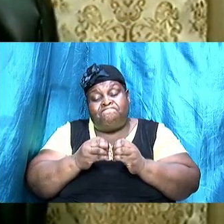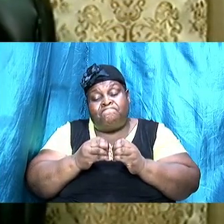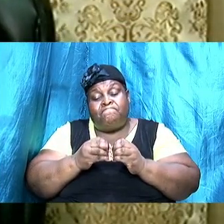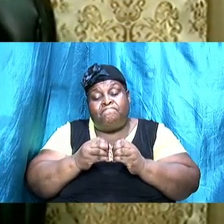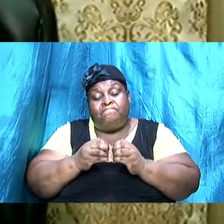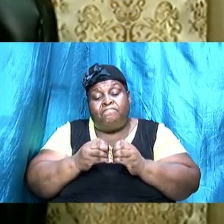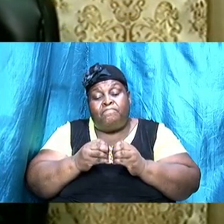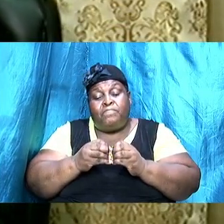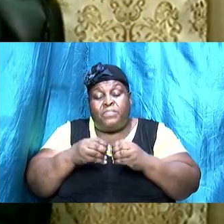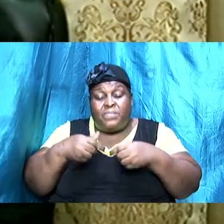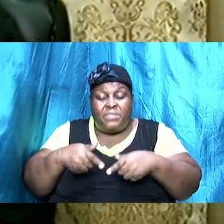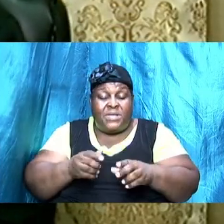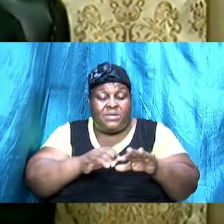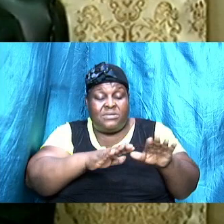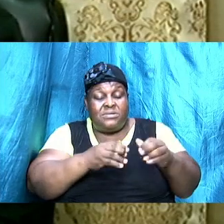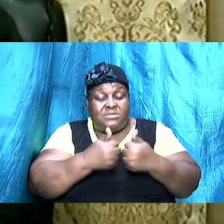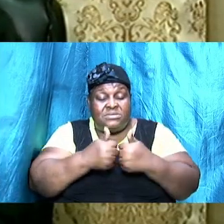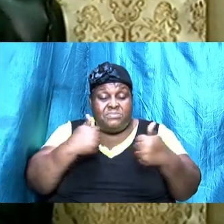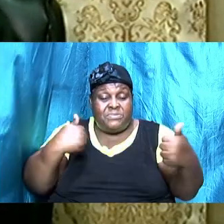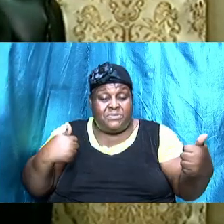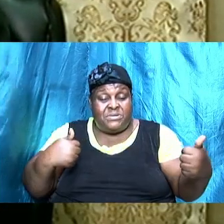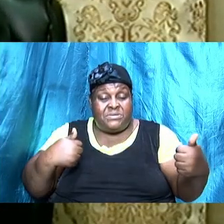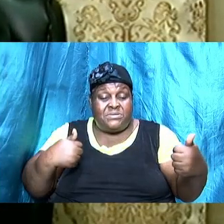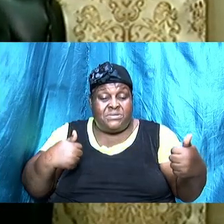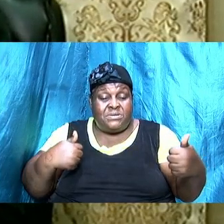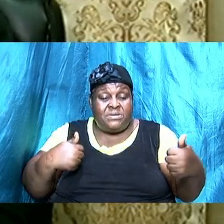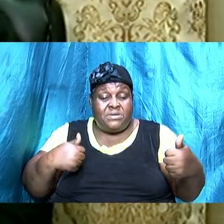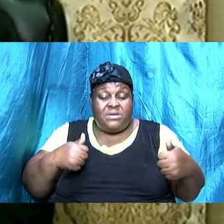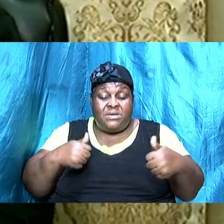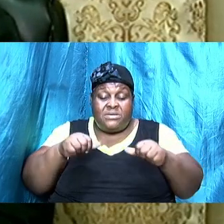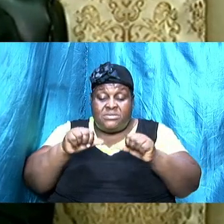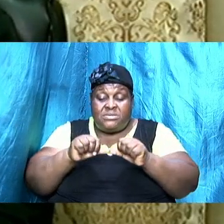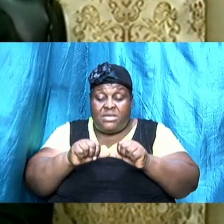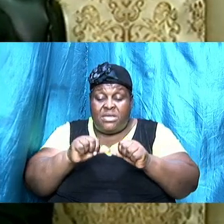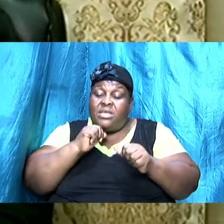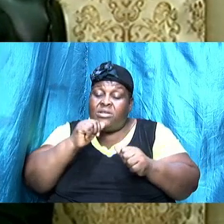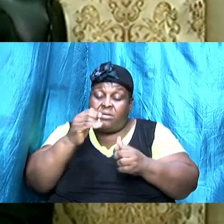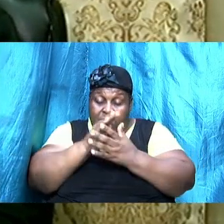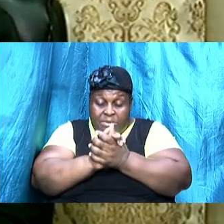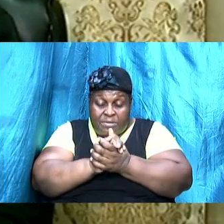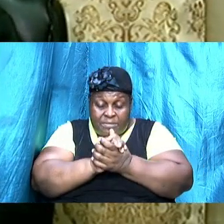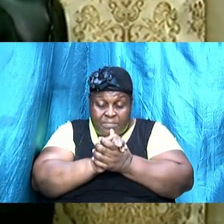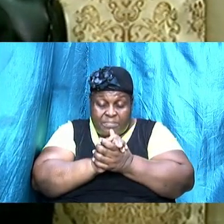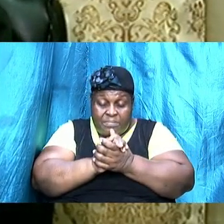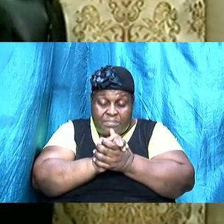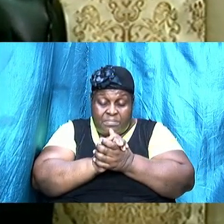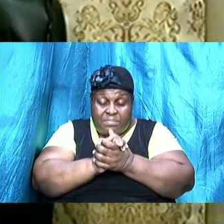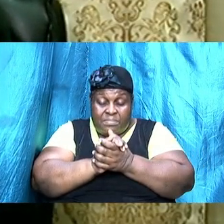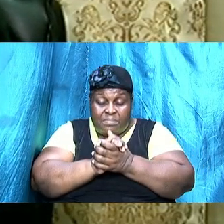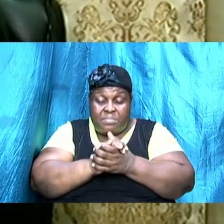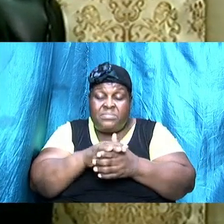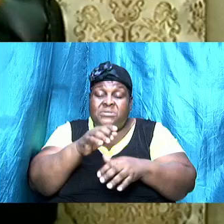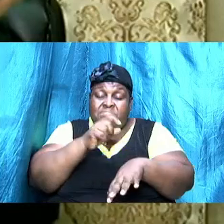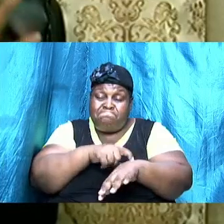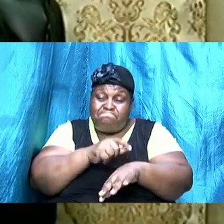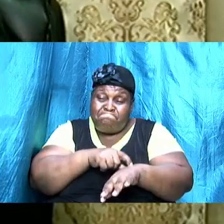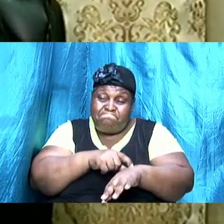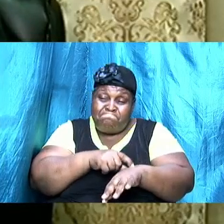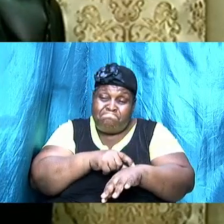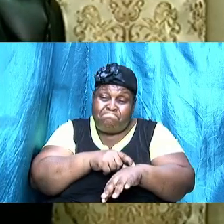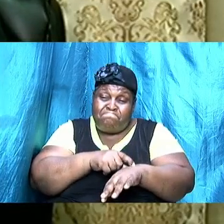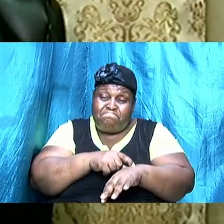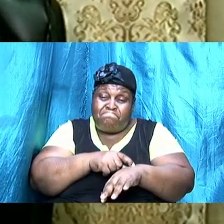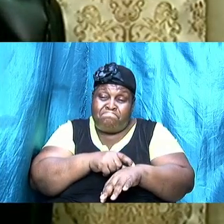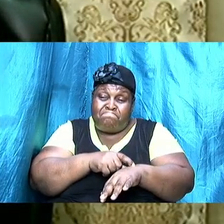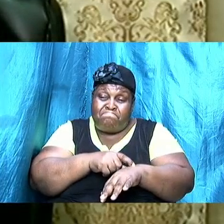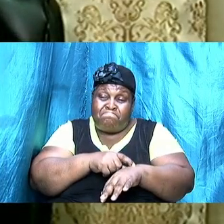let her depart. Remain unmarried, and in time, once things are